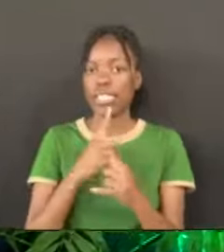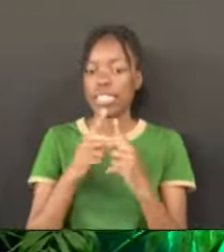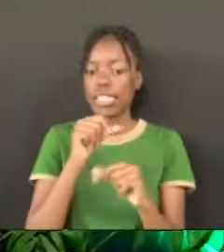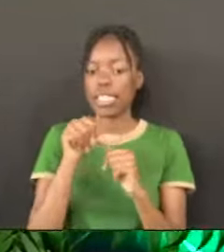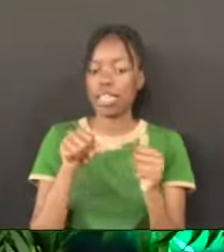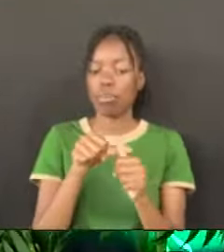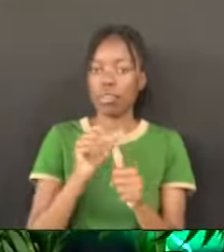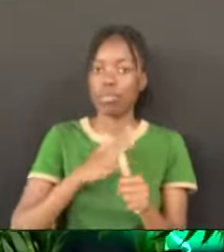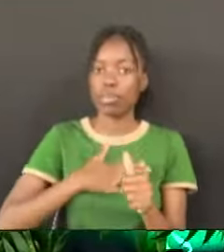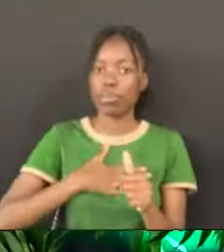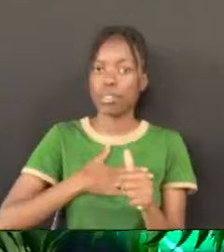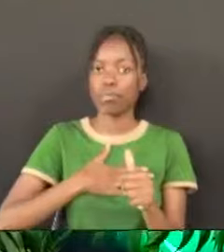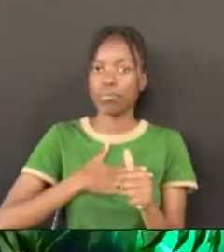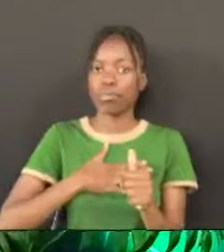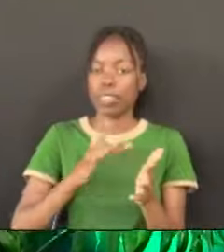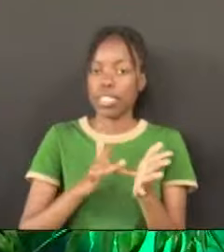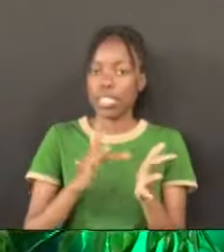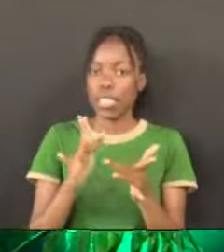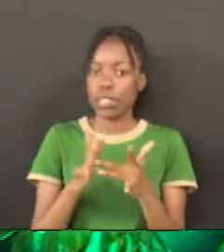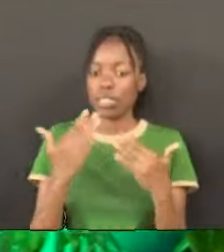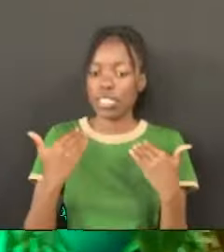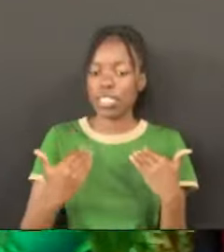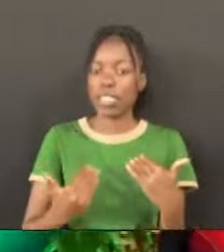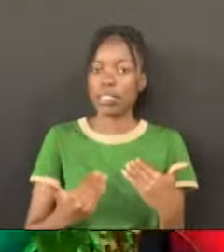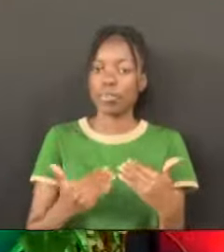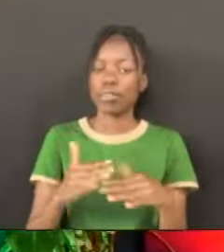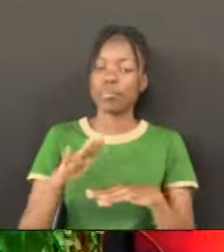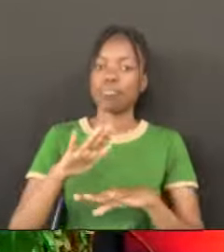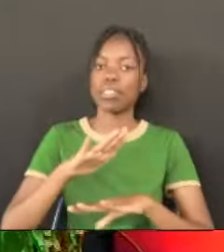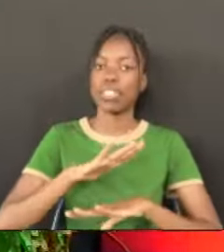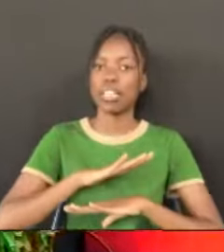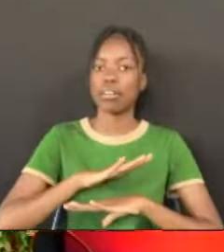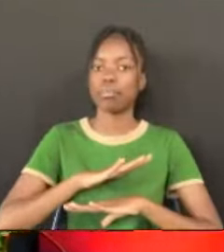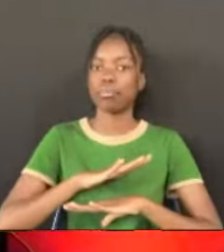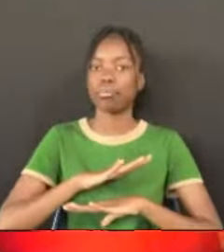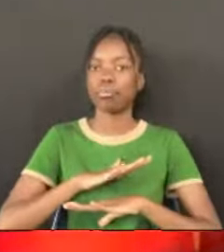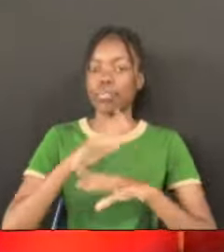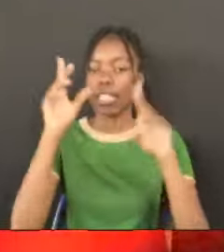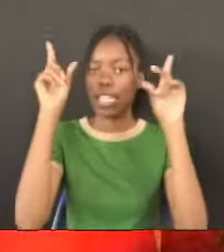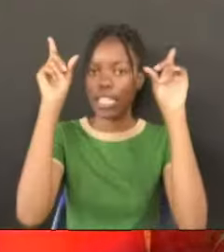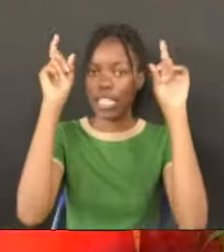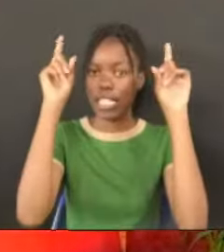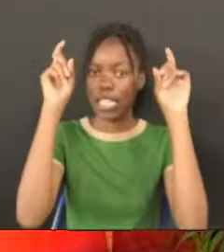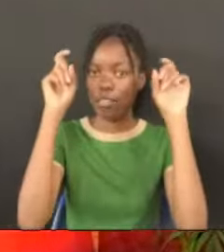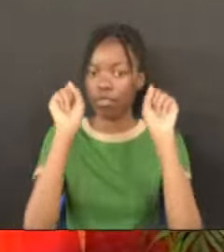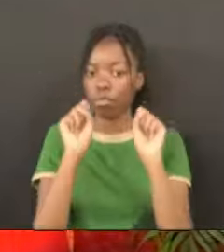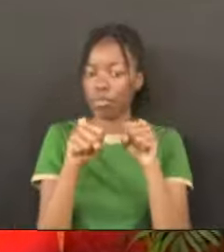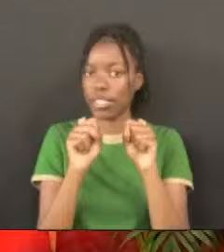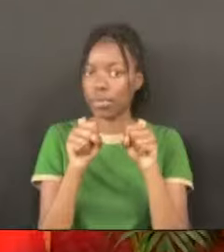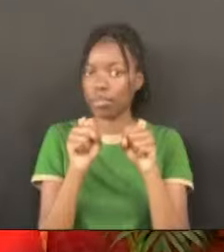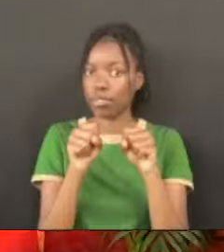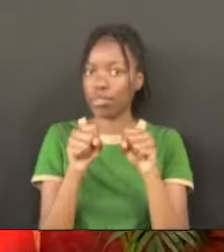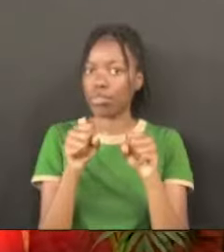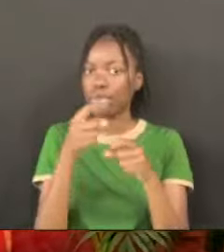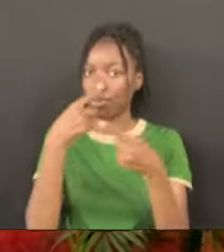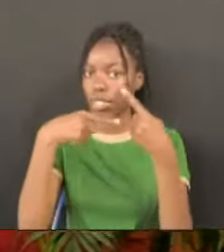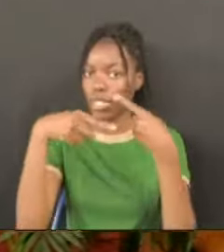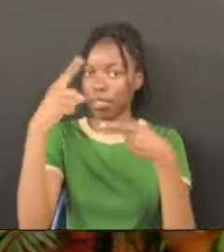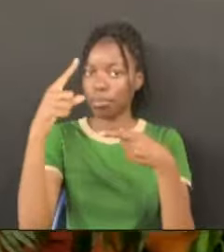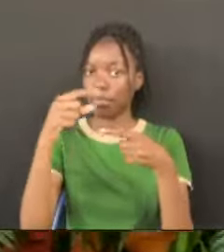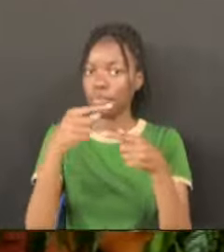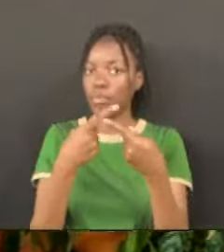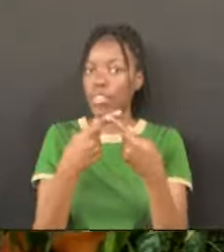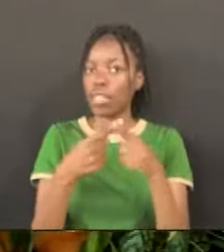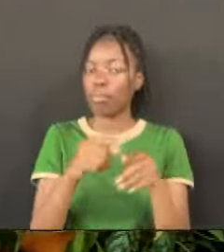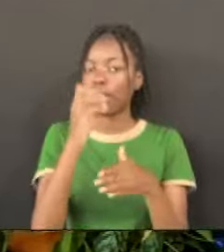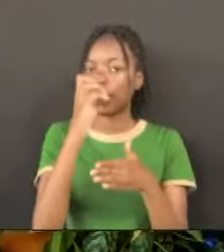is with me, I may suffer for a while. The devil will seem to have won the battle, but the final